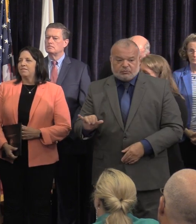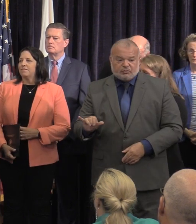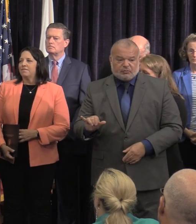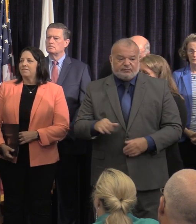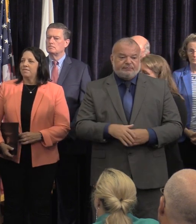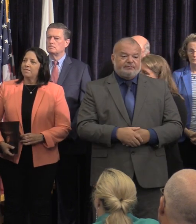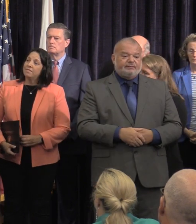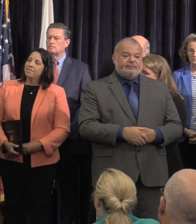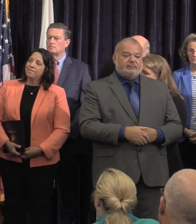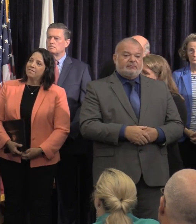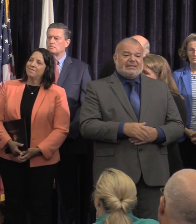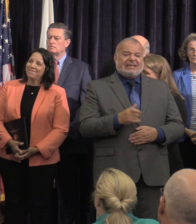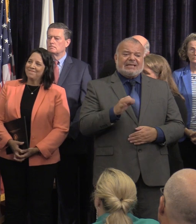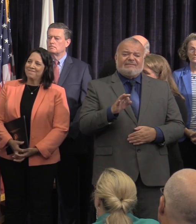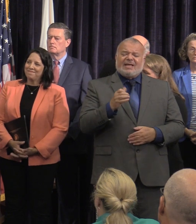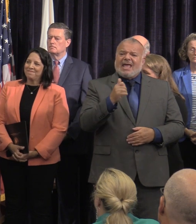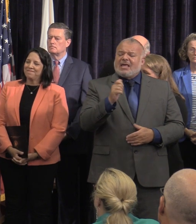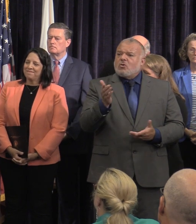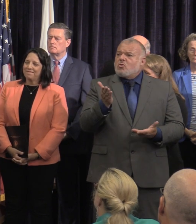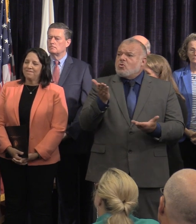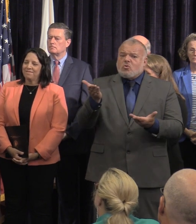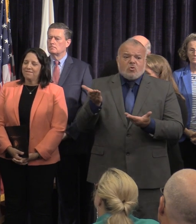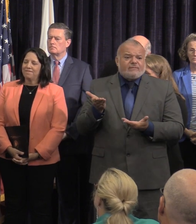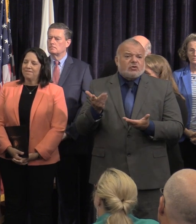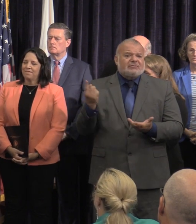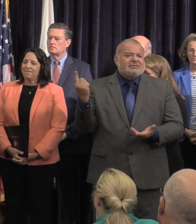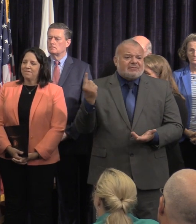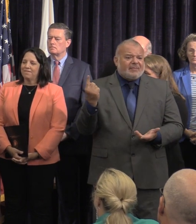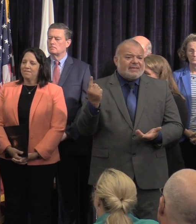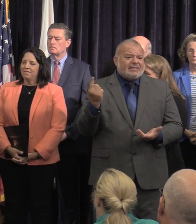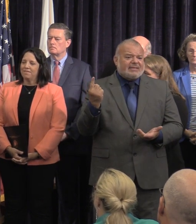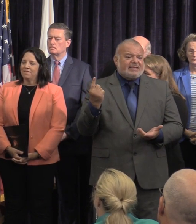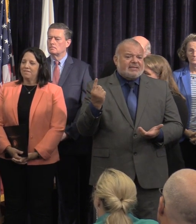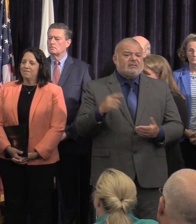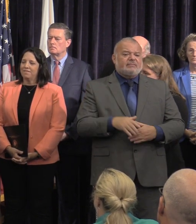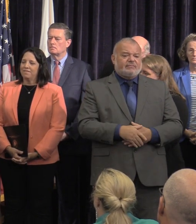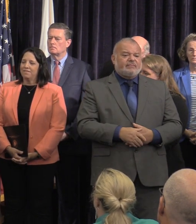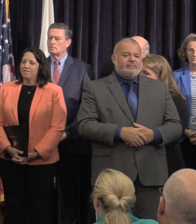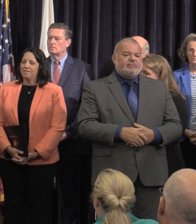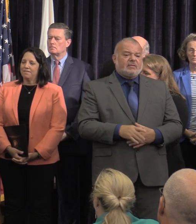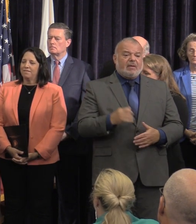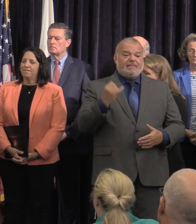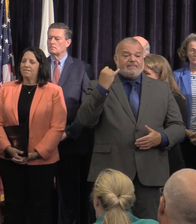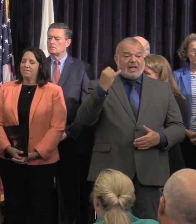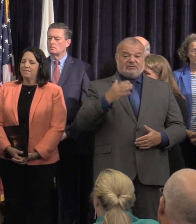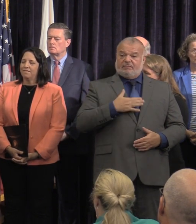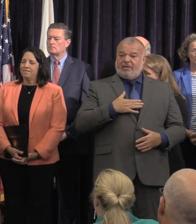hand. That's all that we would ask if it were our family.